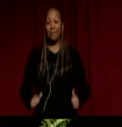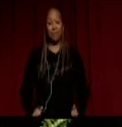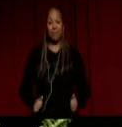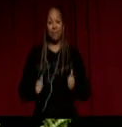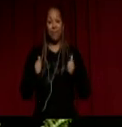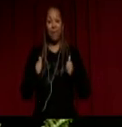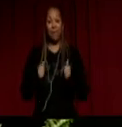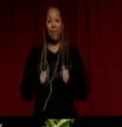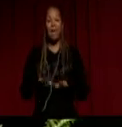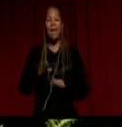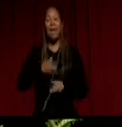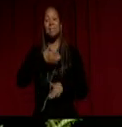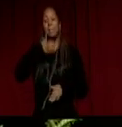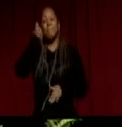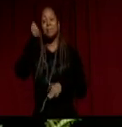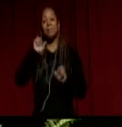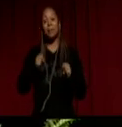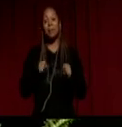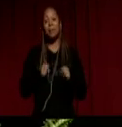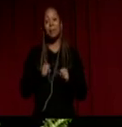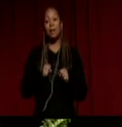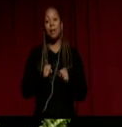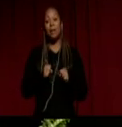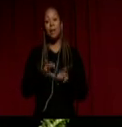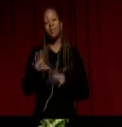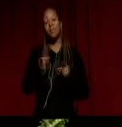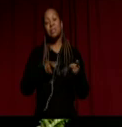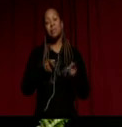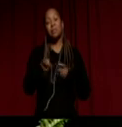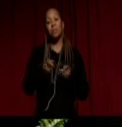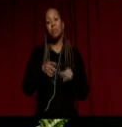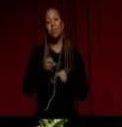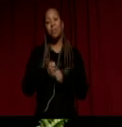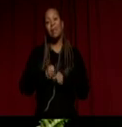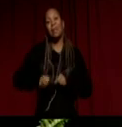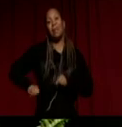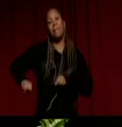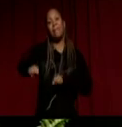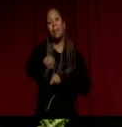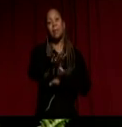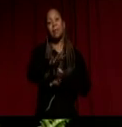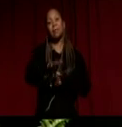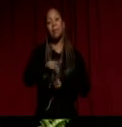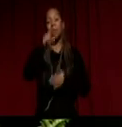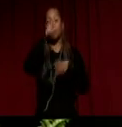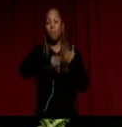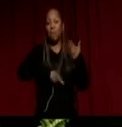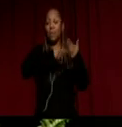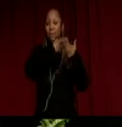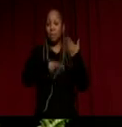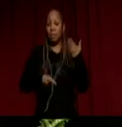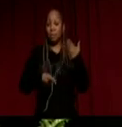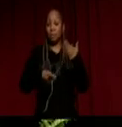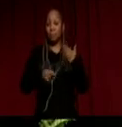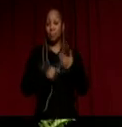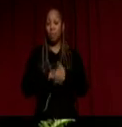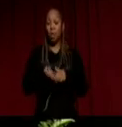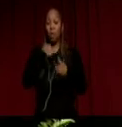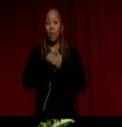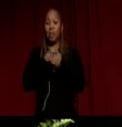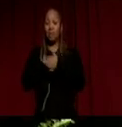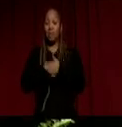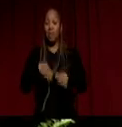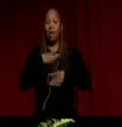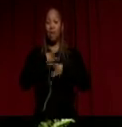survive as best they can. And we're still dealing with the impacts of racism, or what I call the implementation of the global